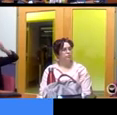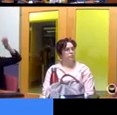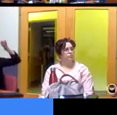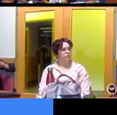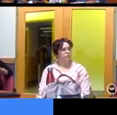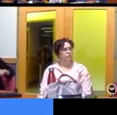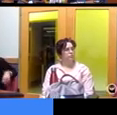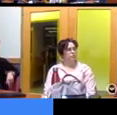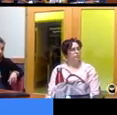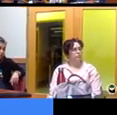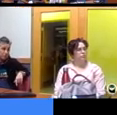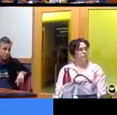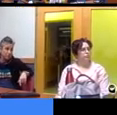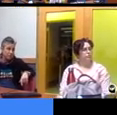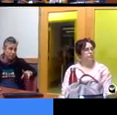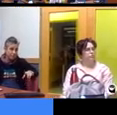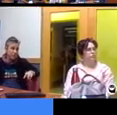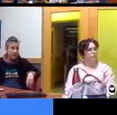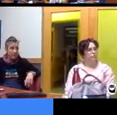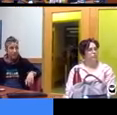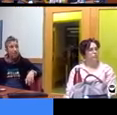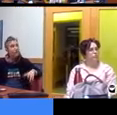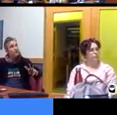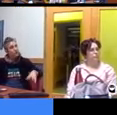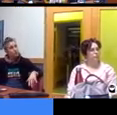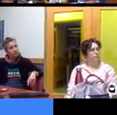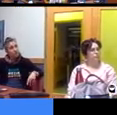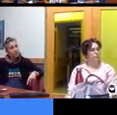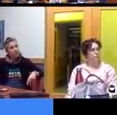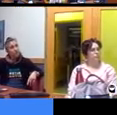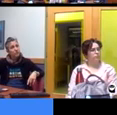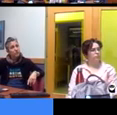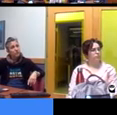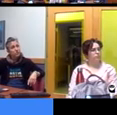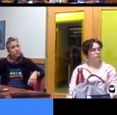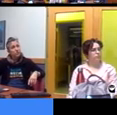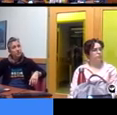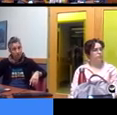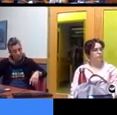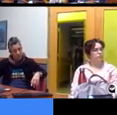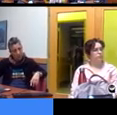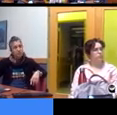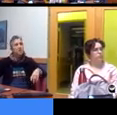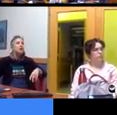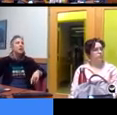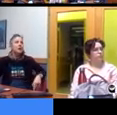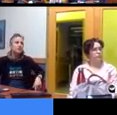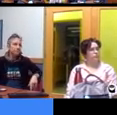for a second, aspiration abortion here in the clinic, currently we provide that for folks who are up to 14